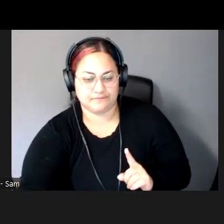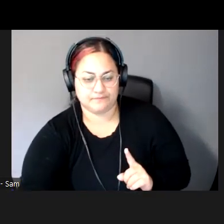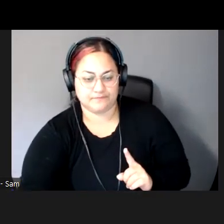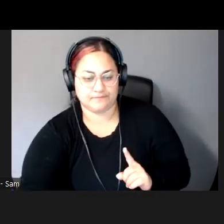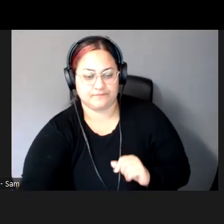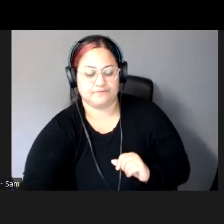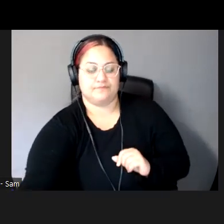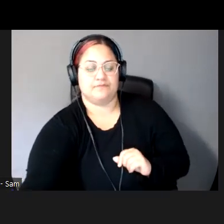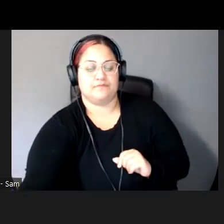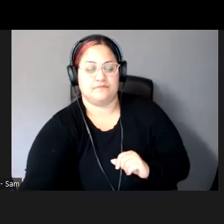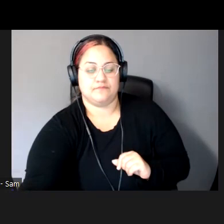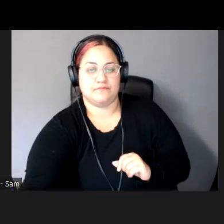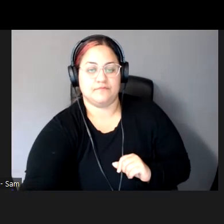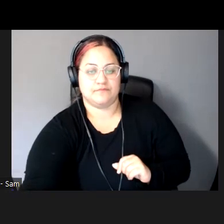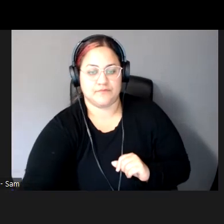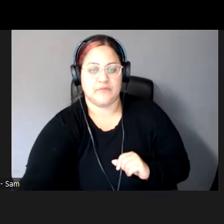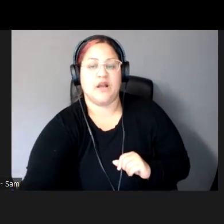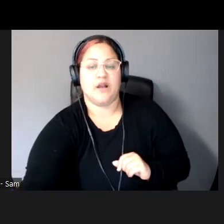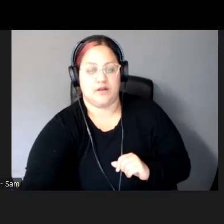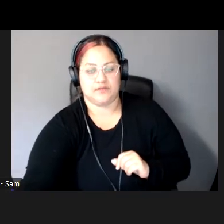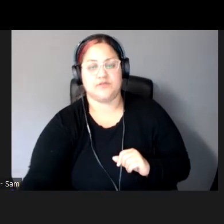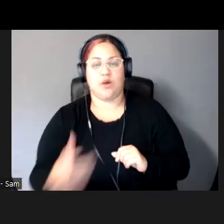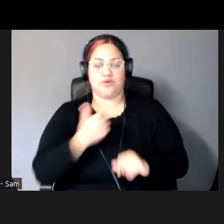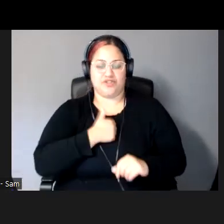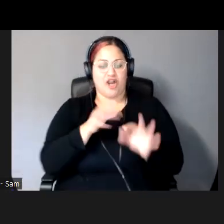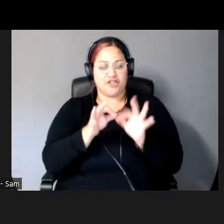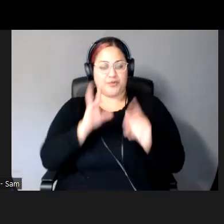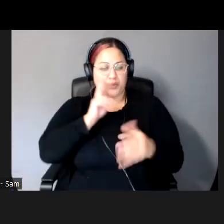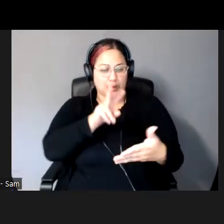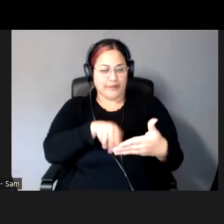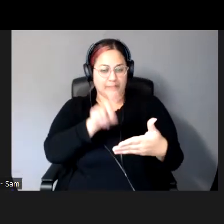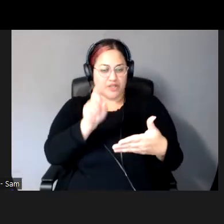For criminal matters dealing with Indigenous peoples, permitting the judge